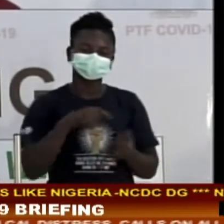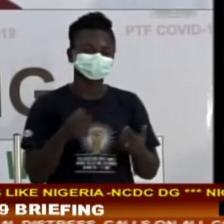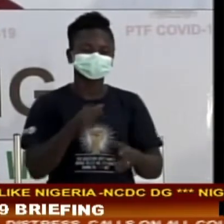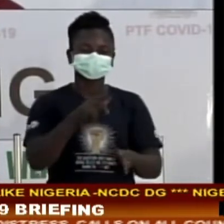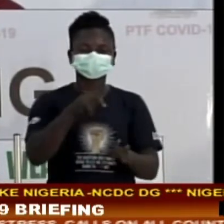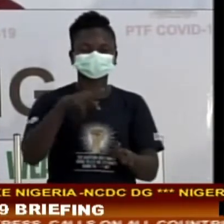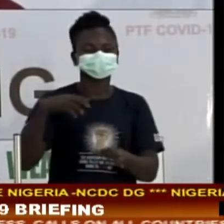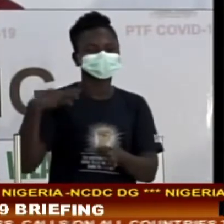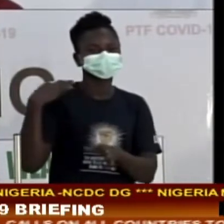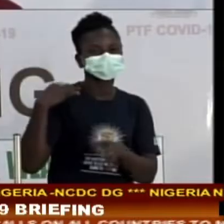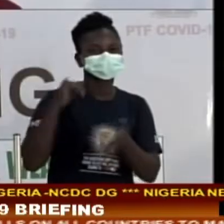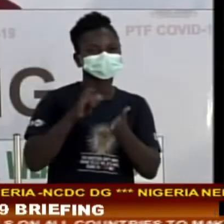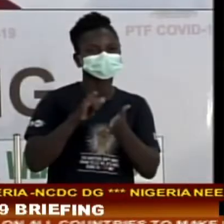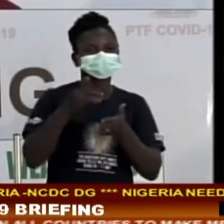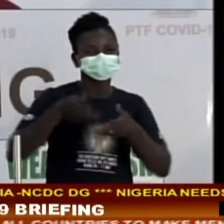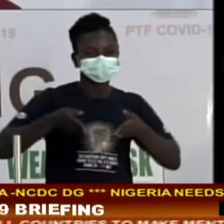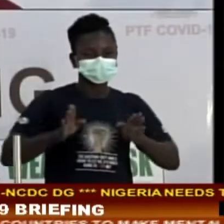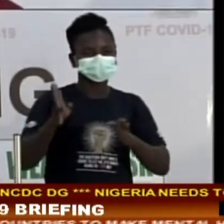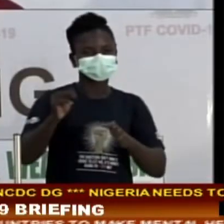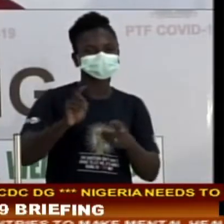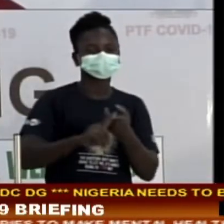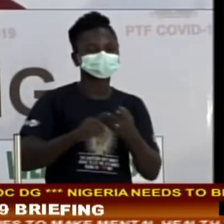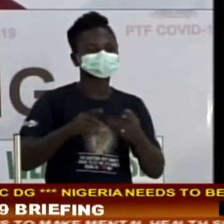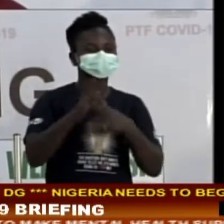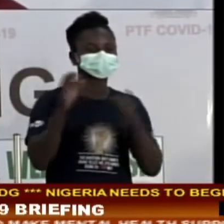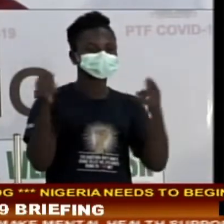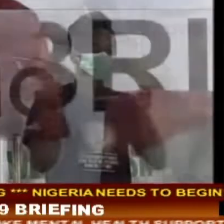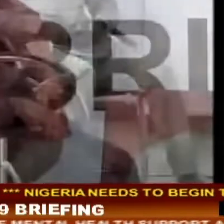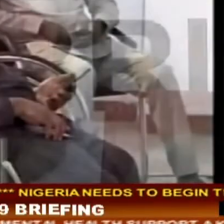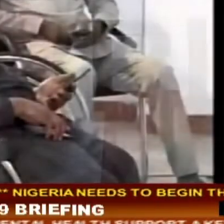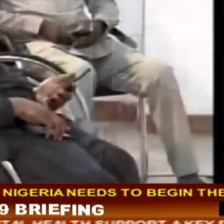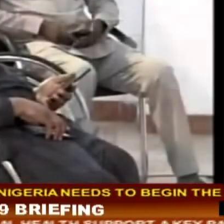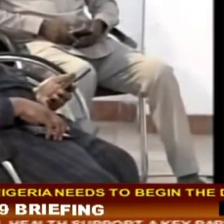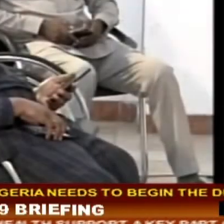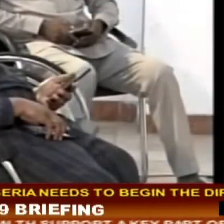allow them to compete in the world of research thank